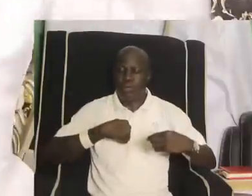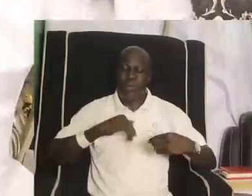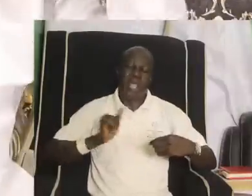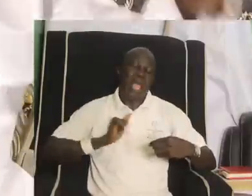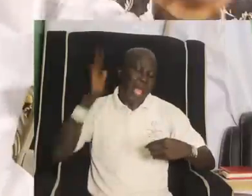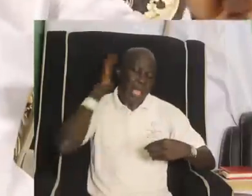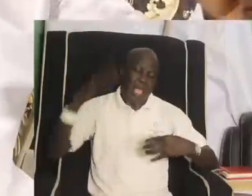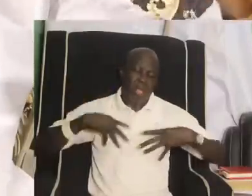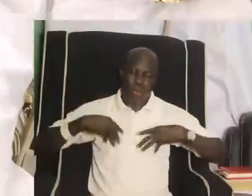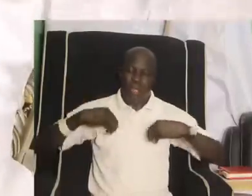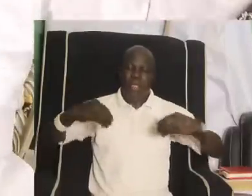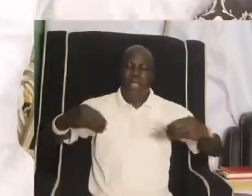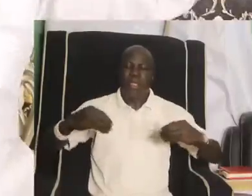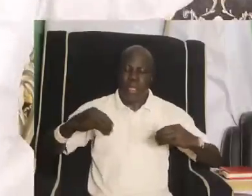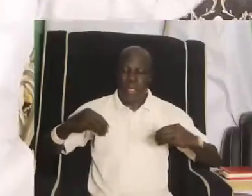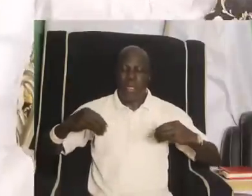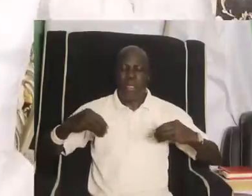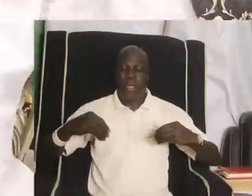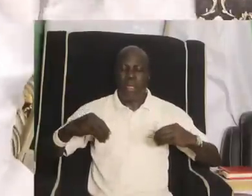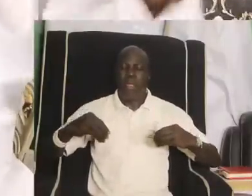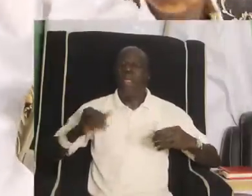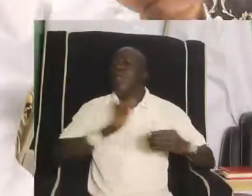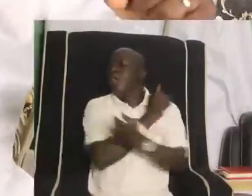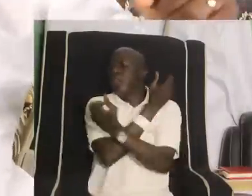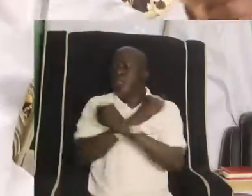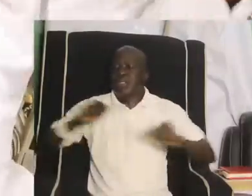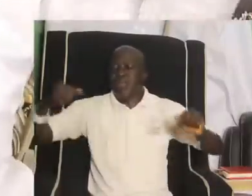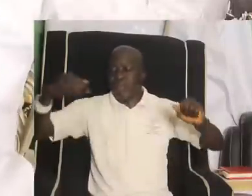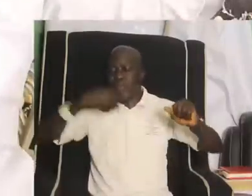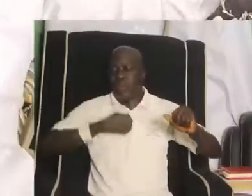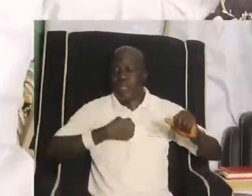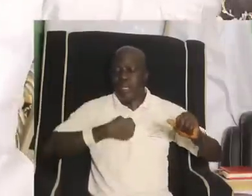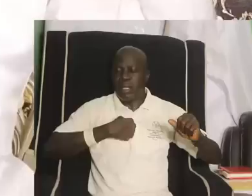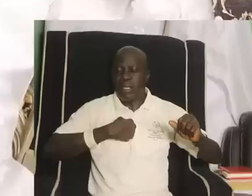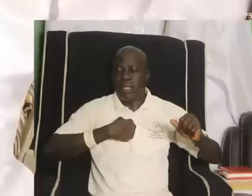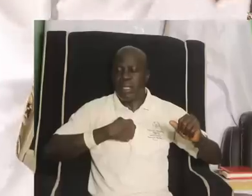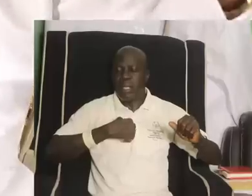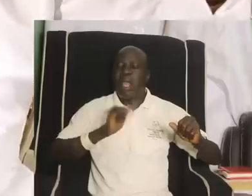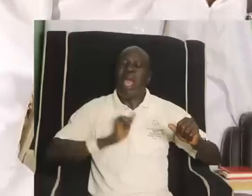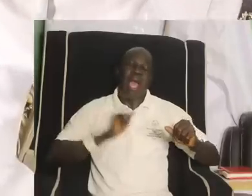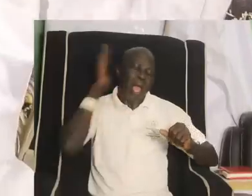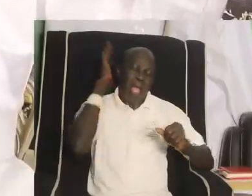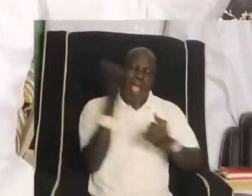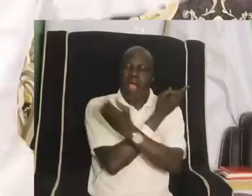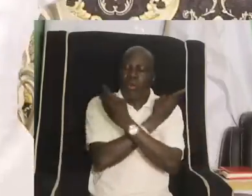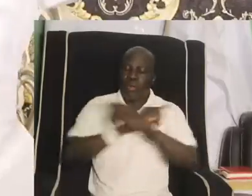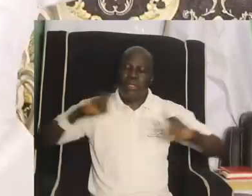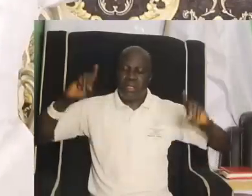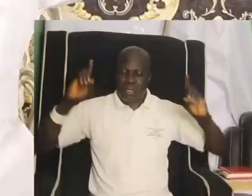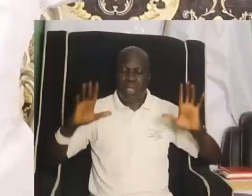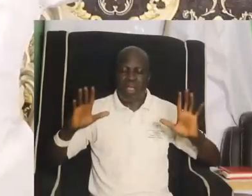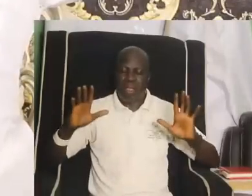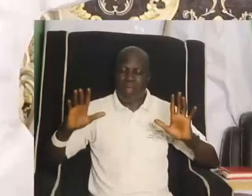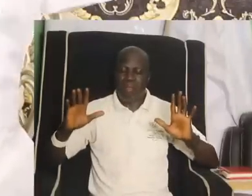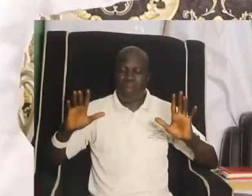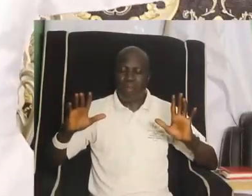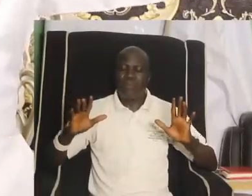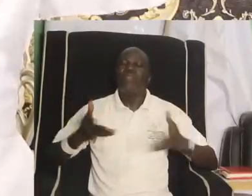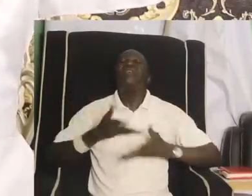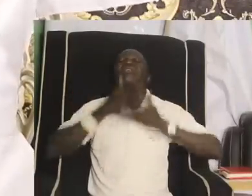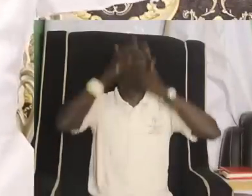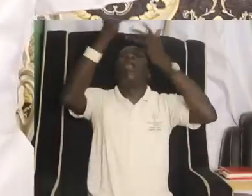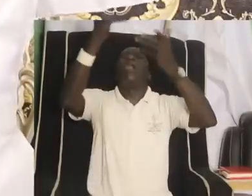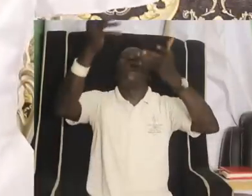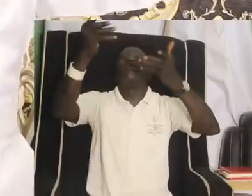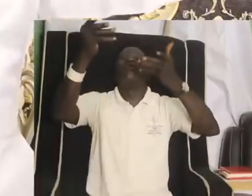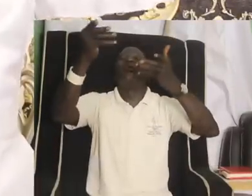me, Lord. And I will be healed. Save me. Emi o si la. And I will be saved.